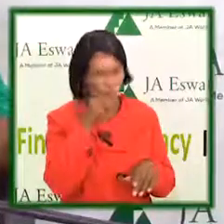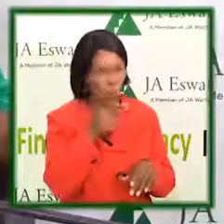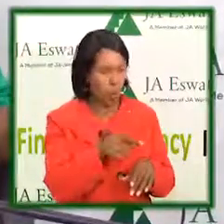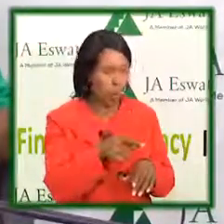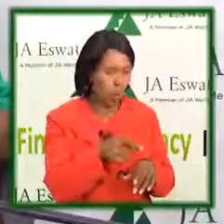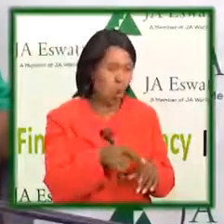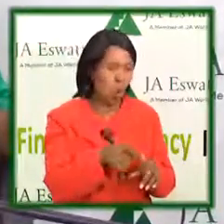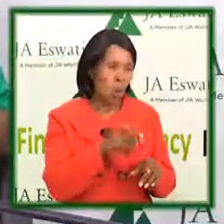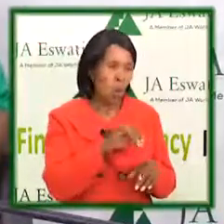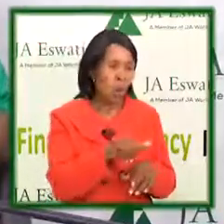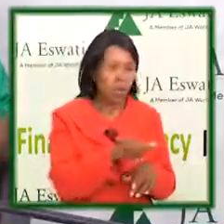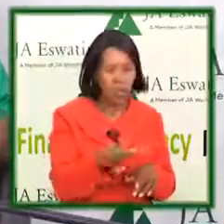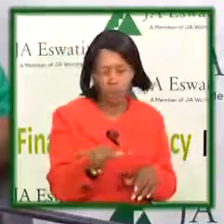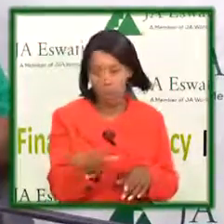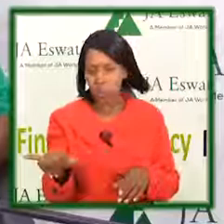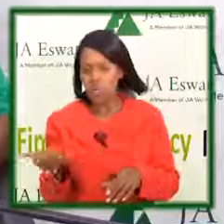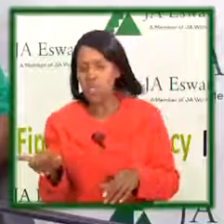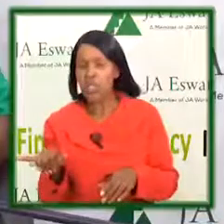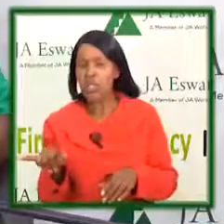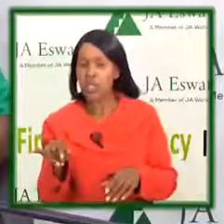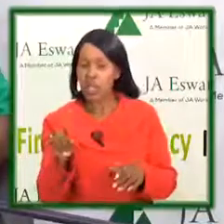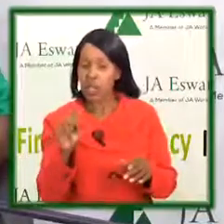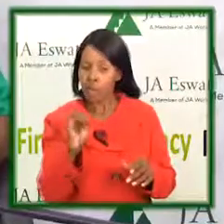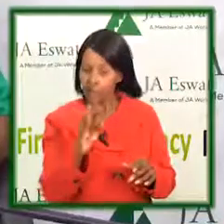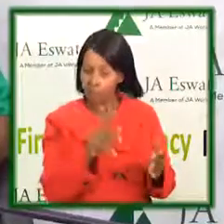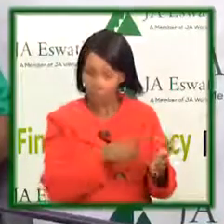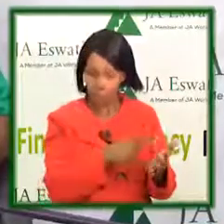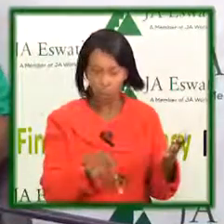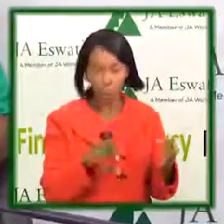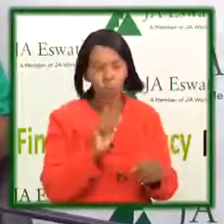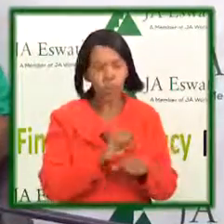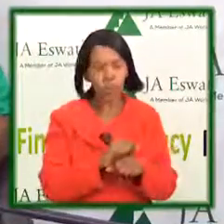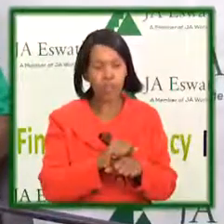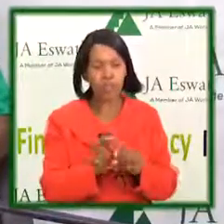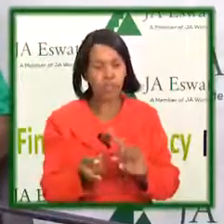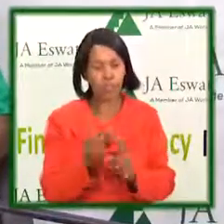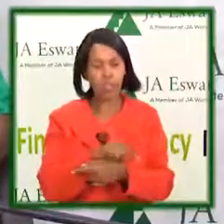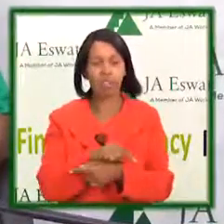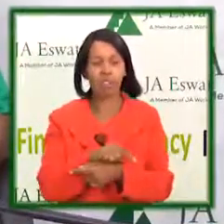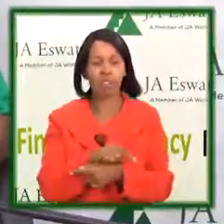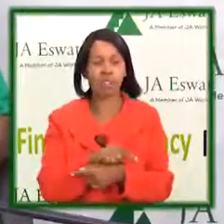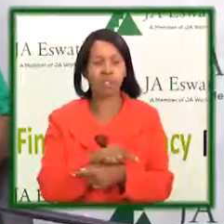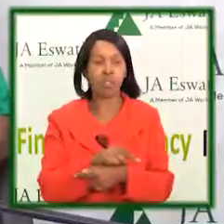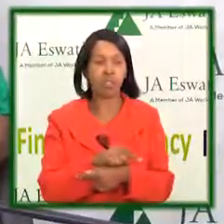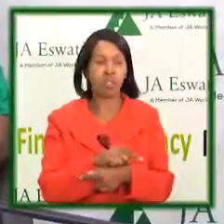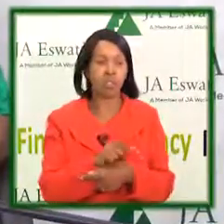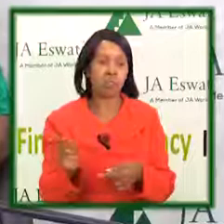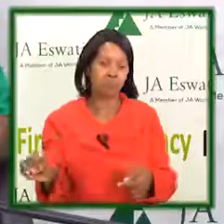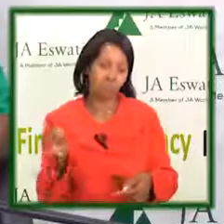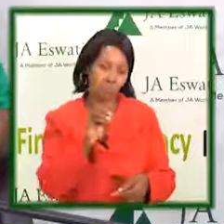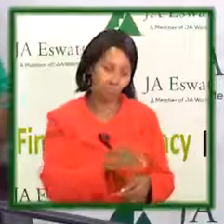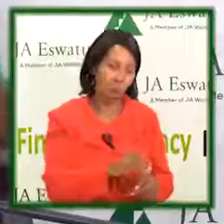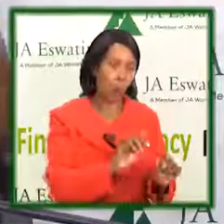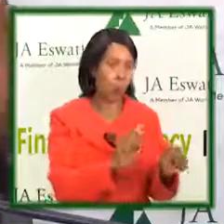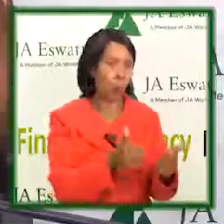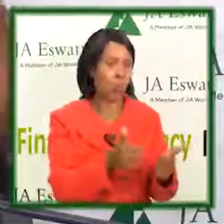identify substandard material. It is not just any material you can use for your